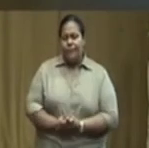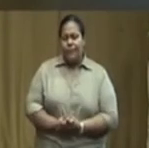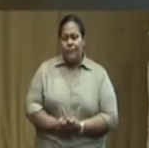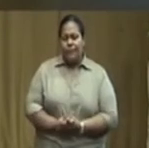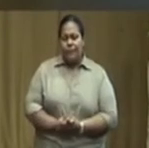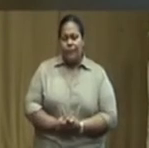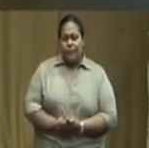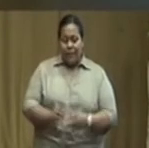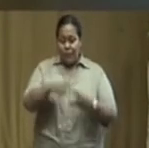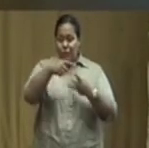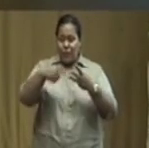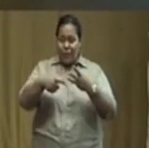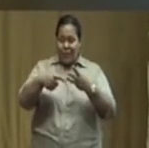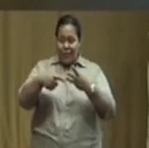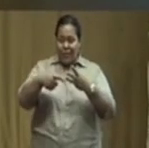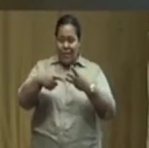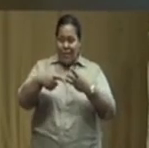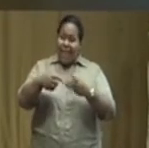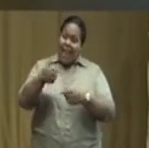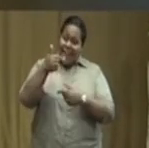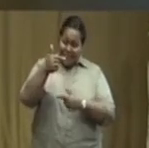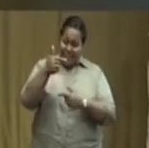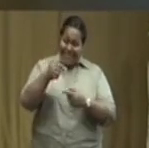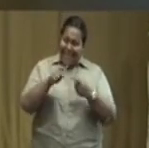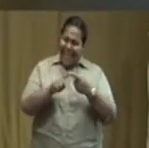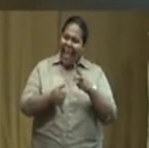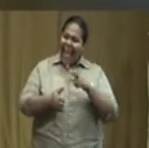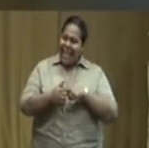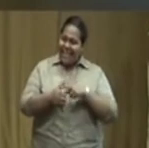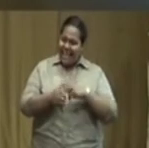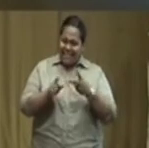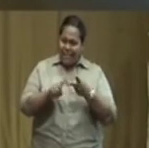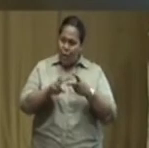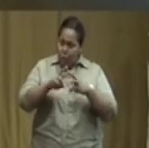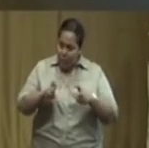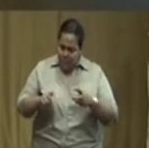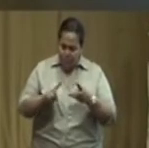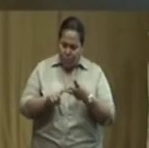three limitations, access, discernment, and